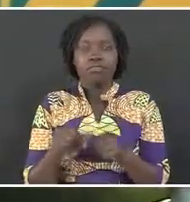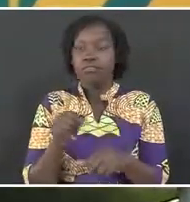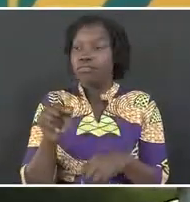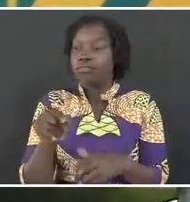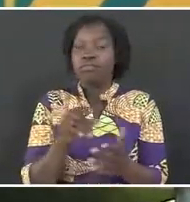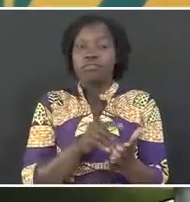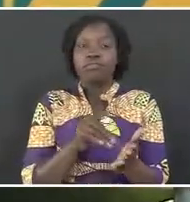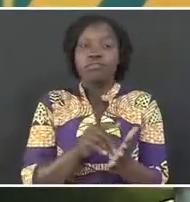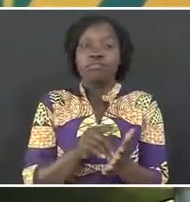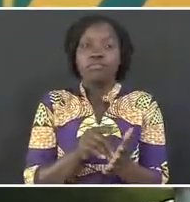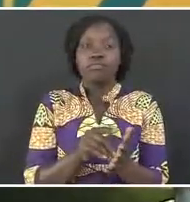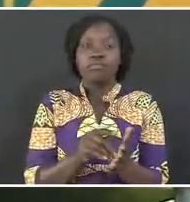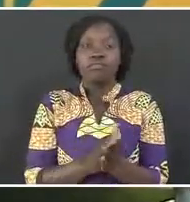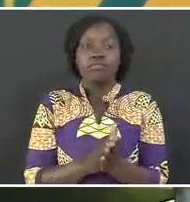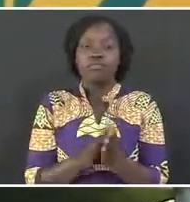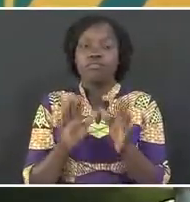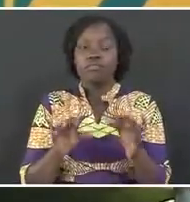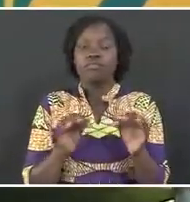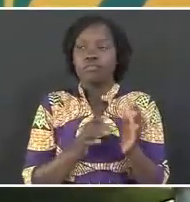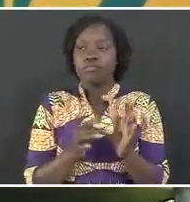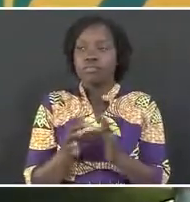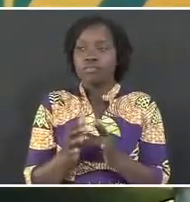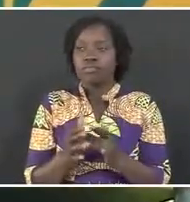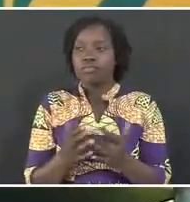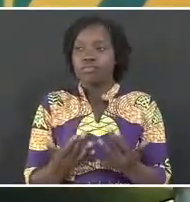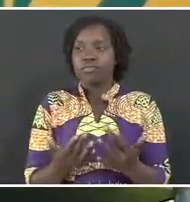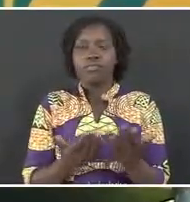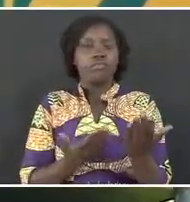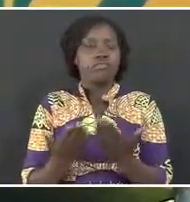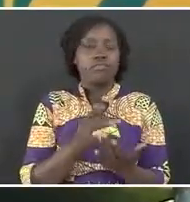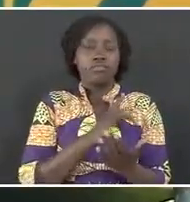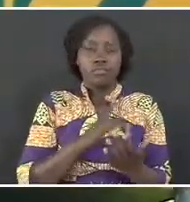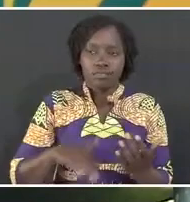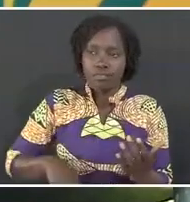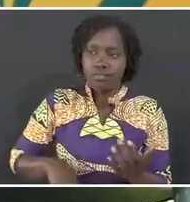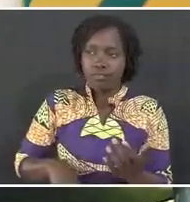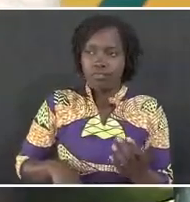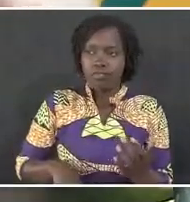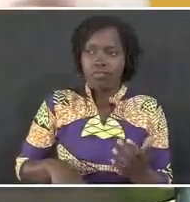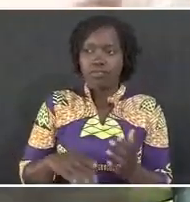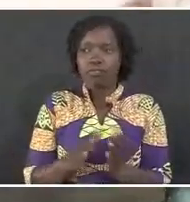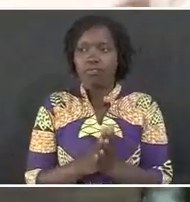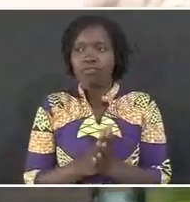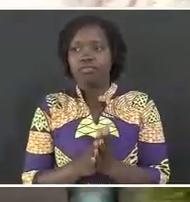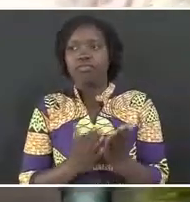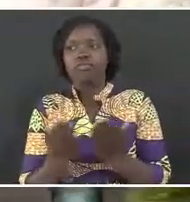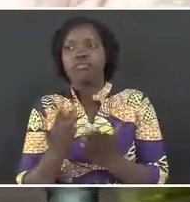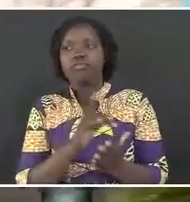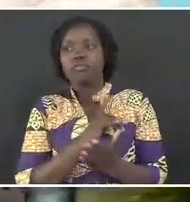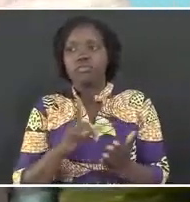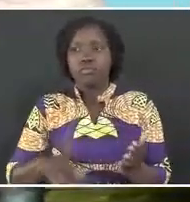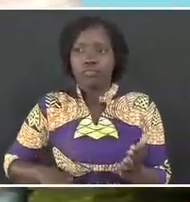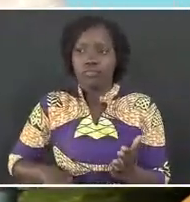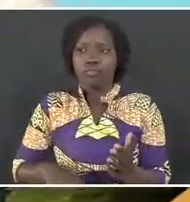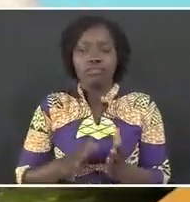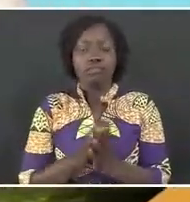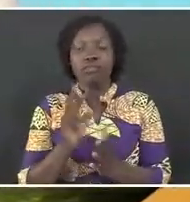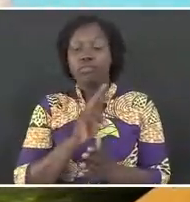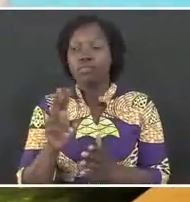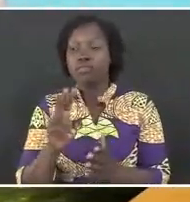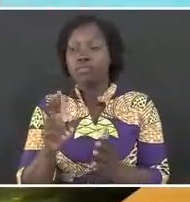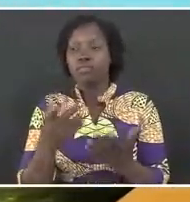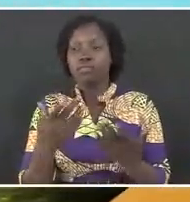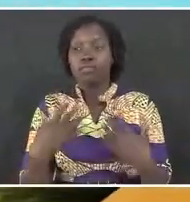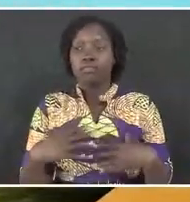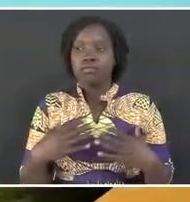doctor who accepted Jesus and is now serving the Lord, seriously serving the Lord. We have seen the lives